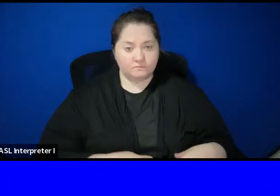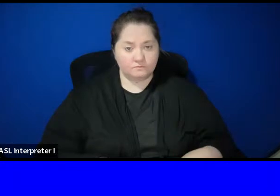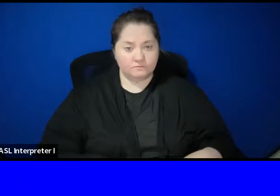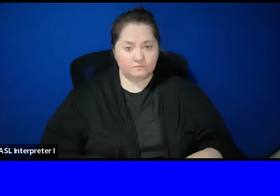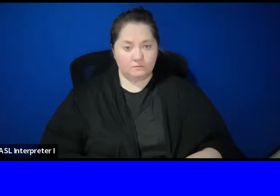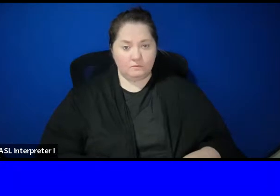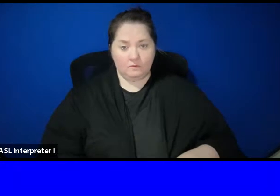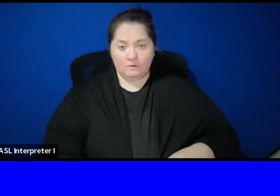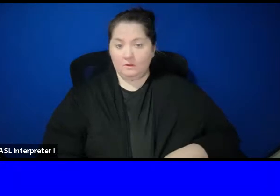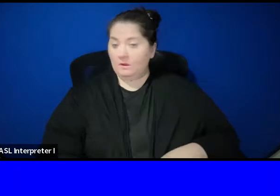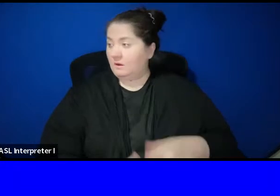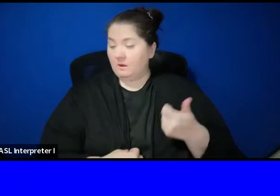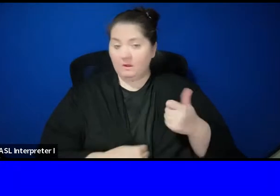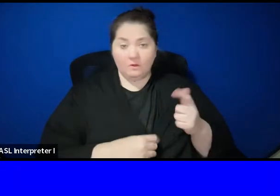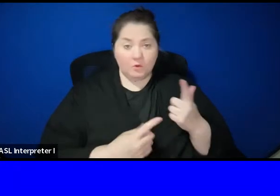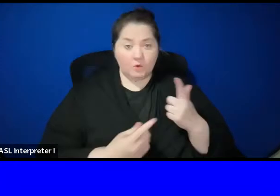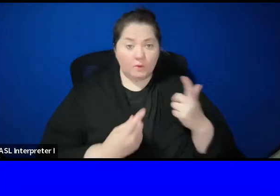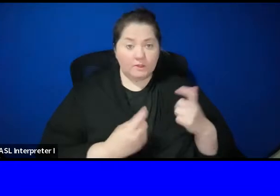Further questions?